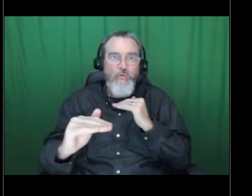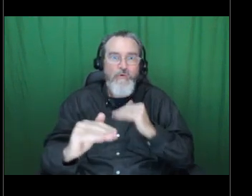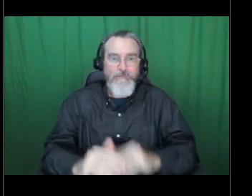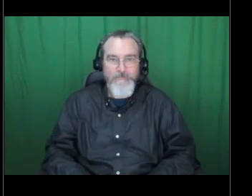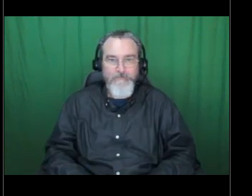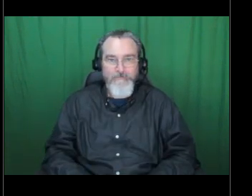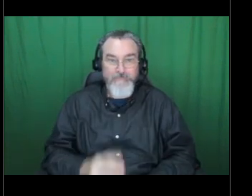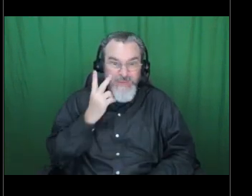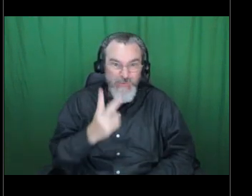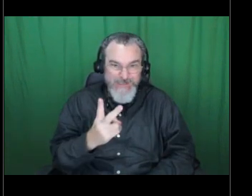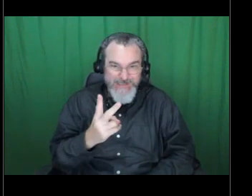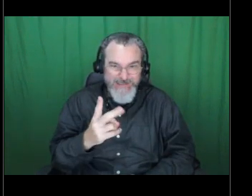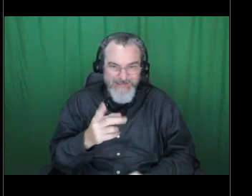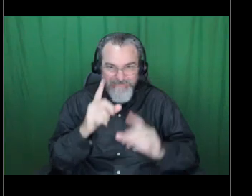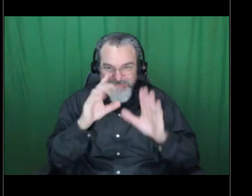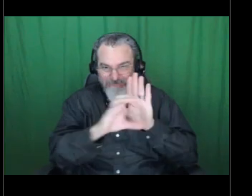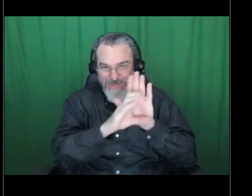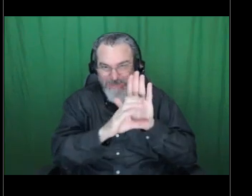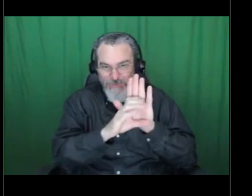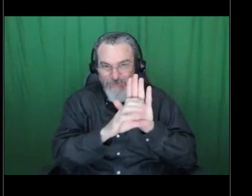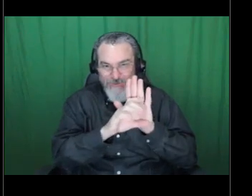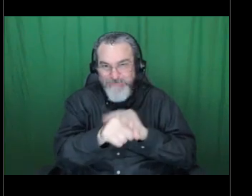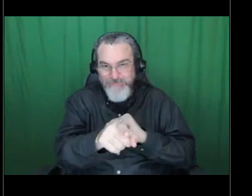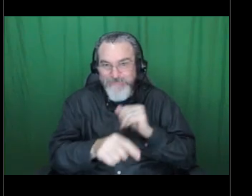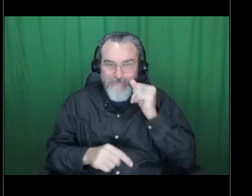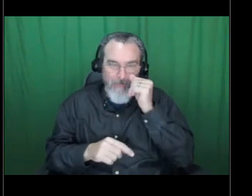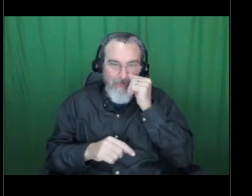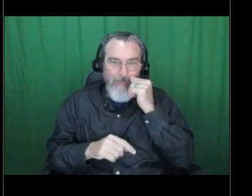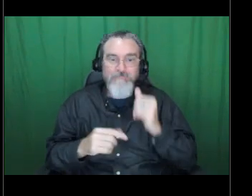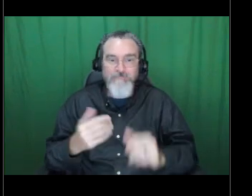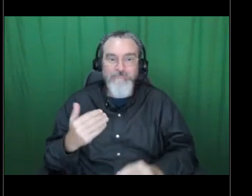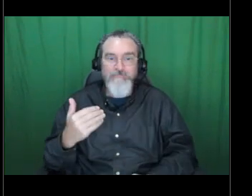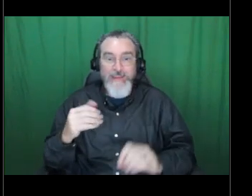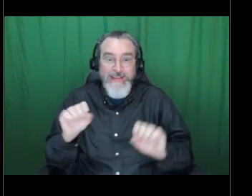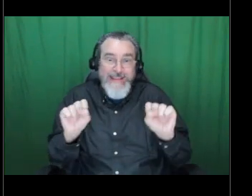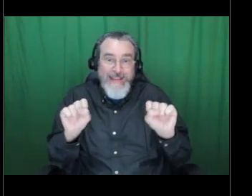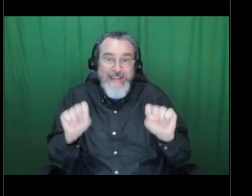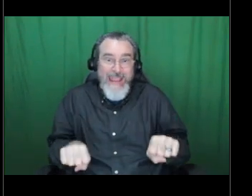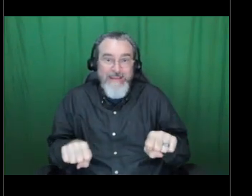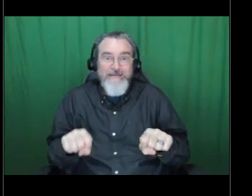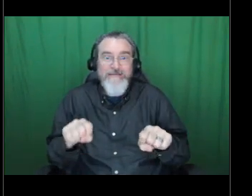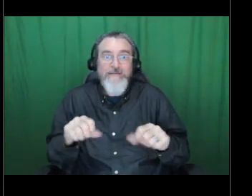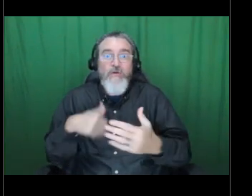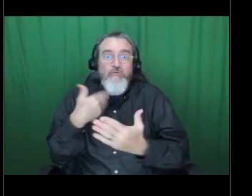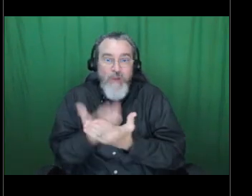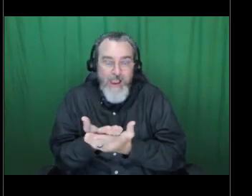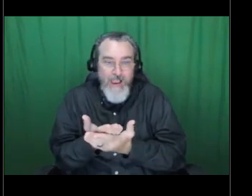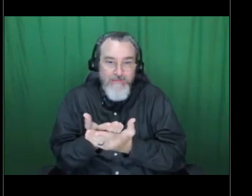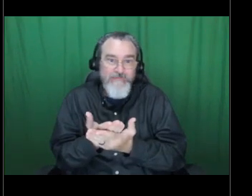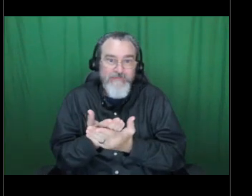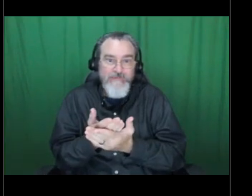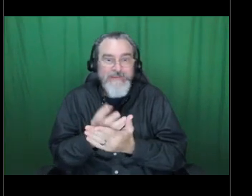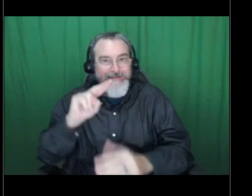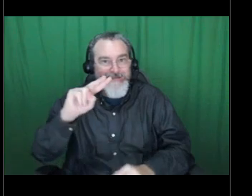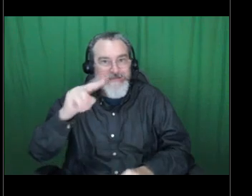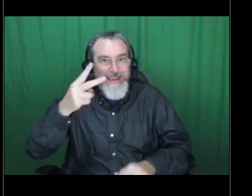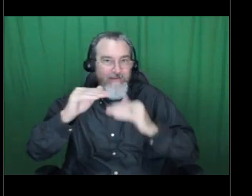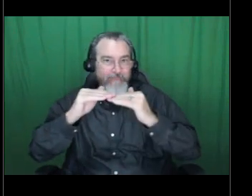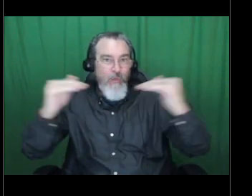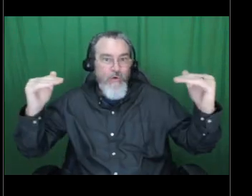on the screen has an accessible route to the second floor common entrance, which causes